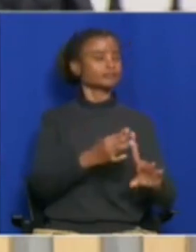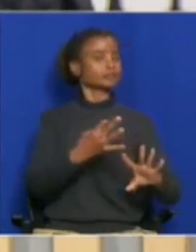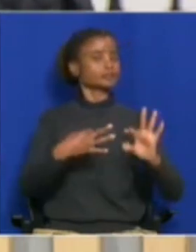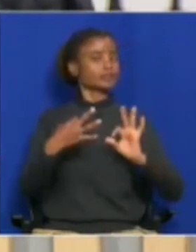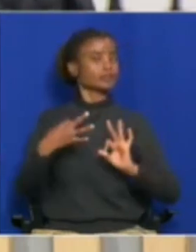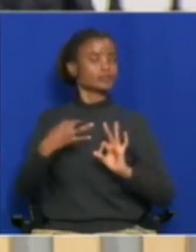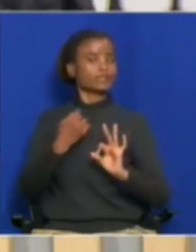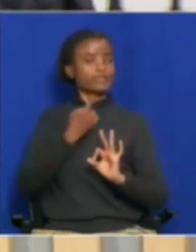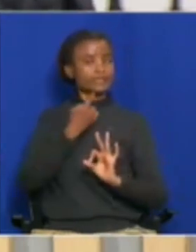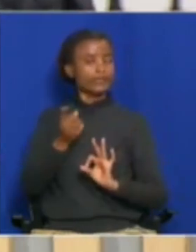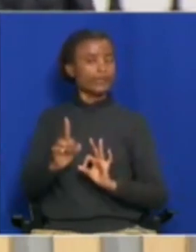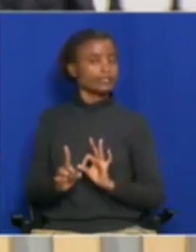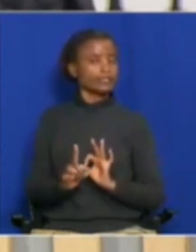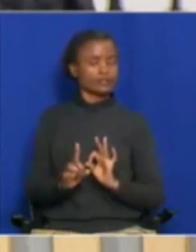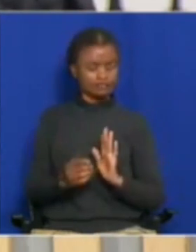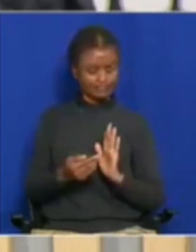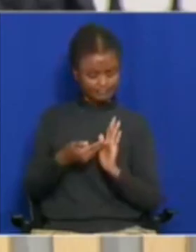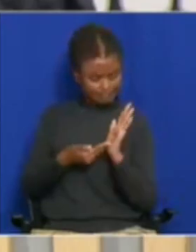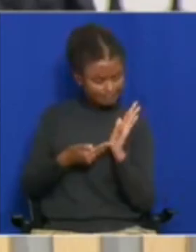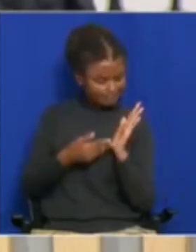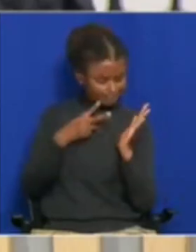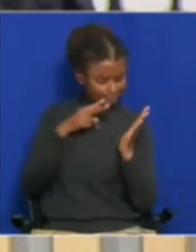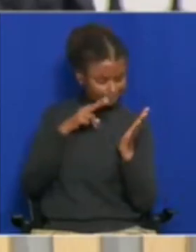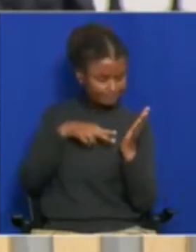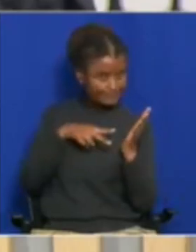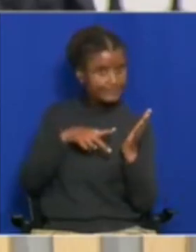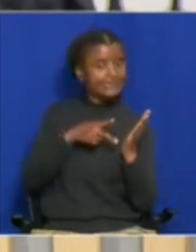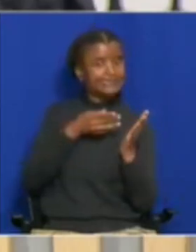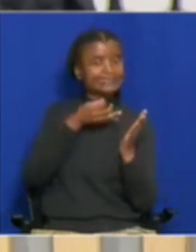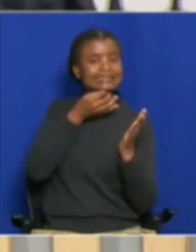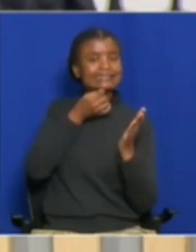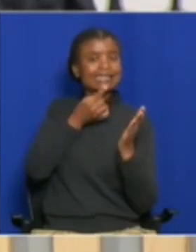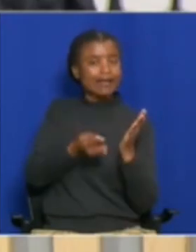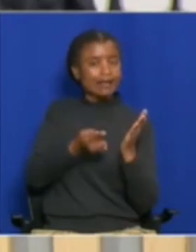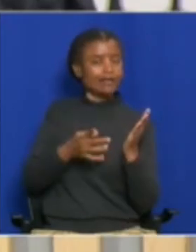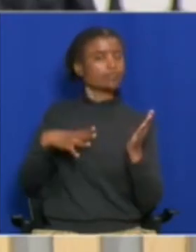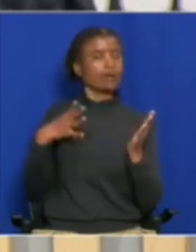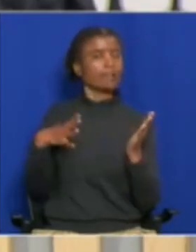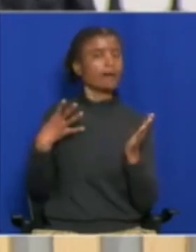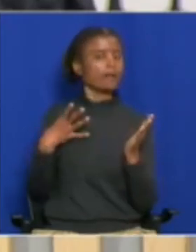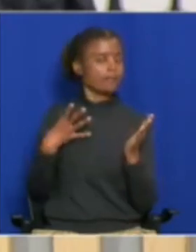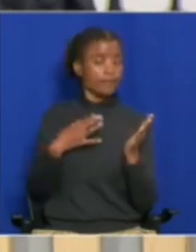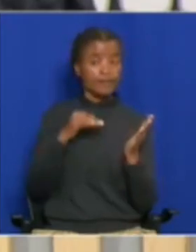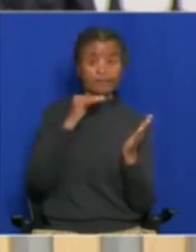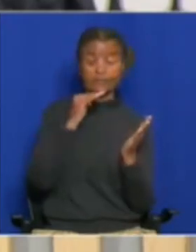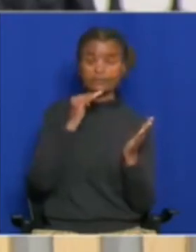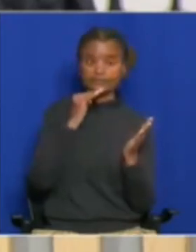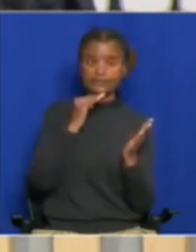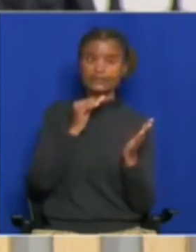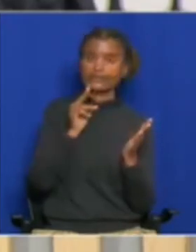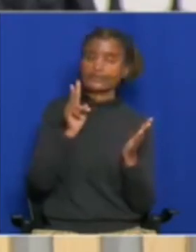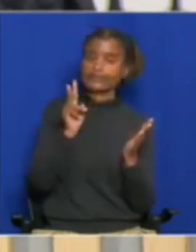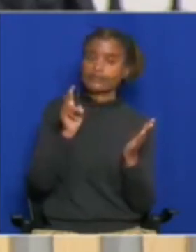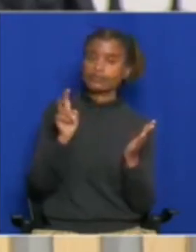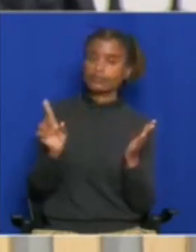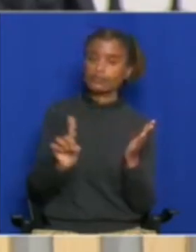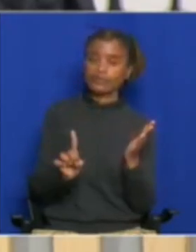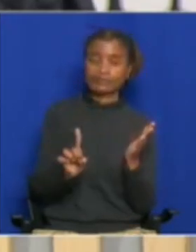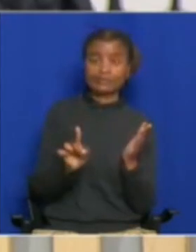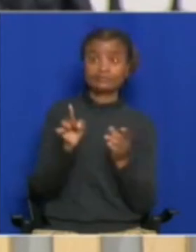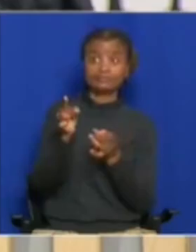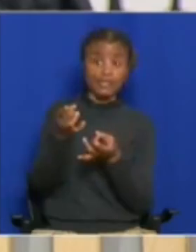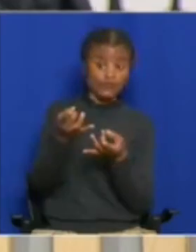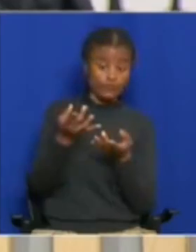nothing more than just what he said here. It is a matter of, he says, this is what I have,